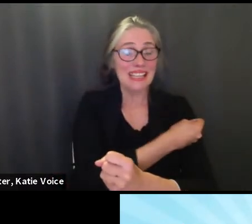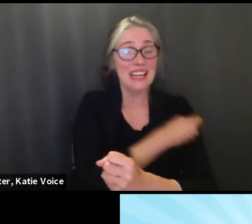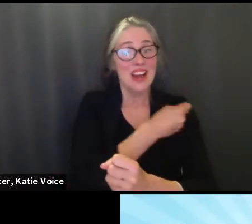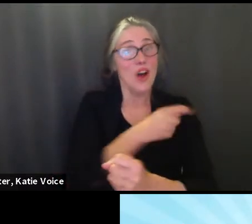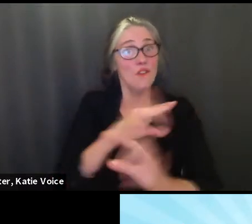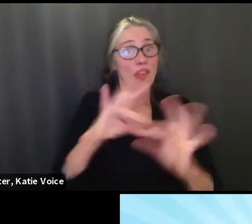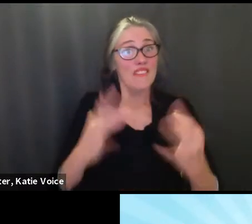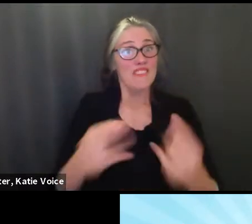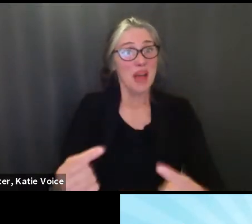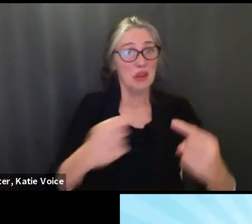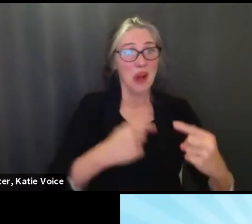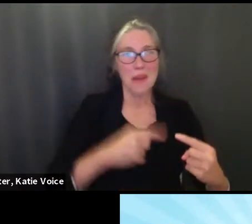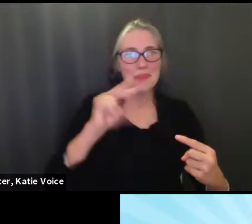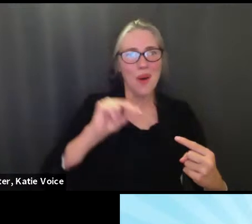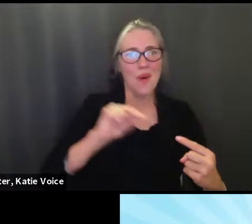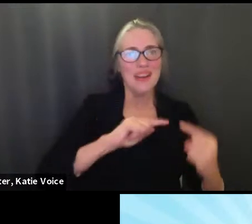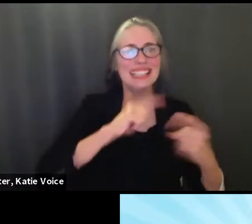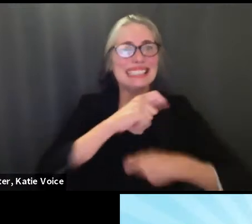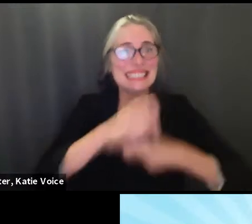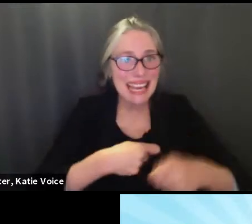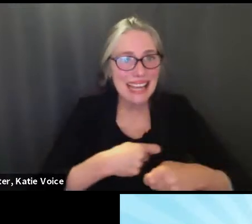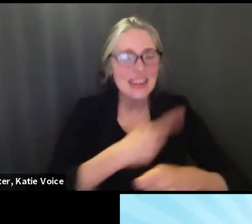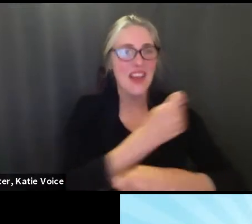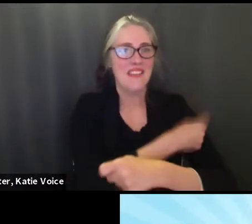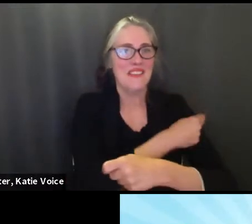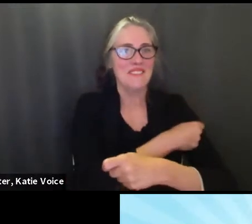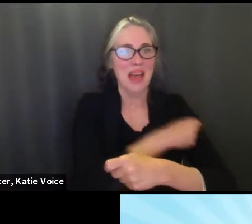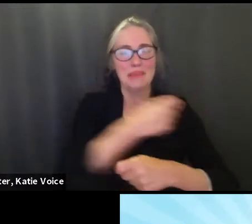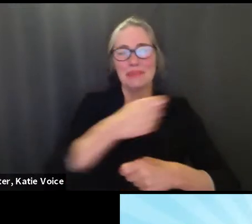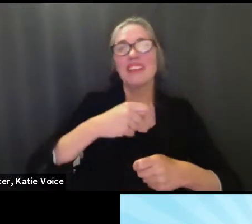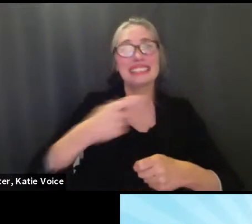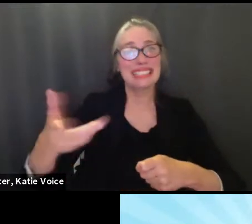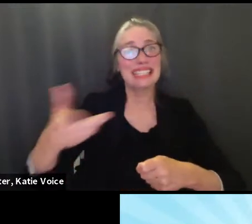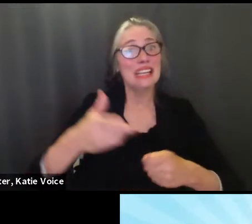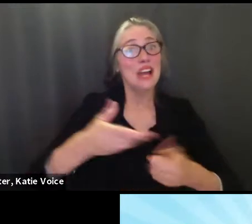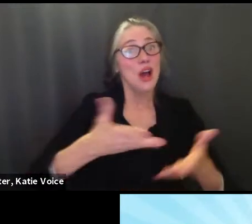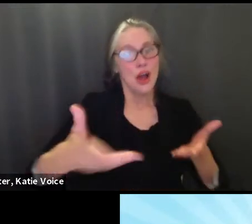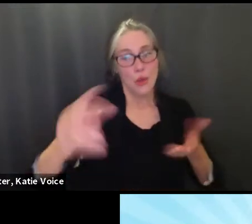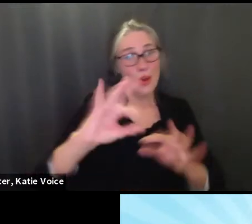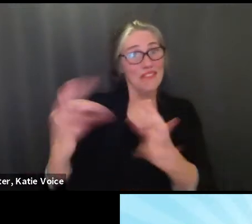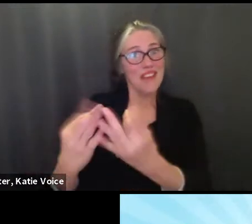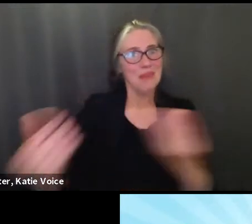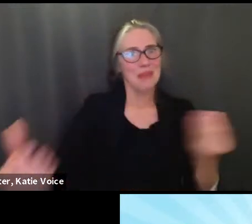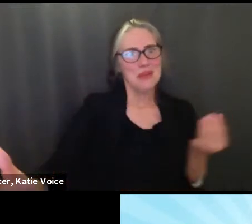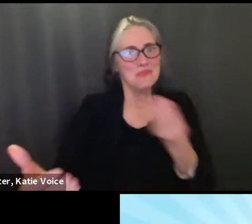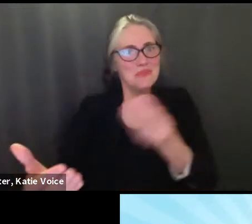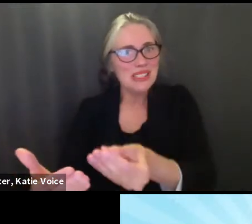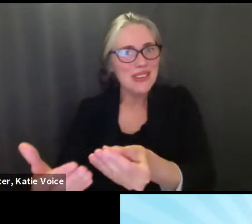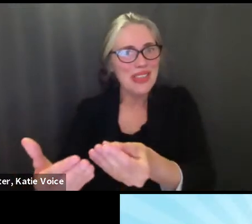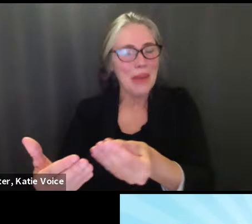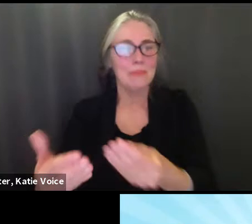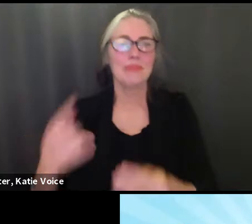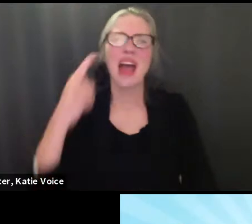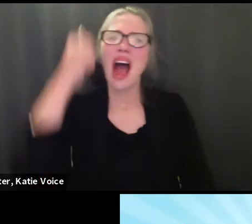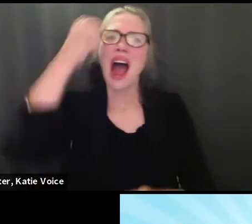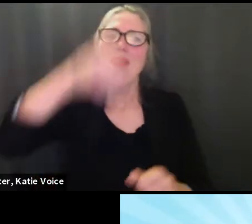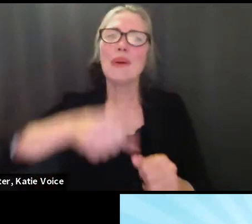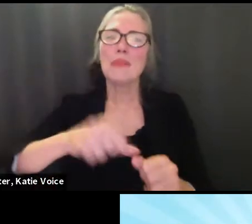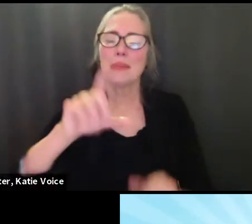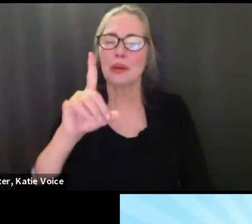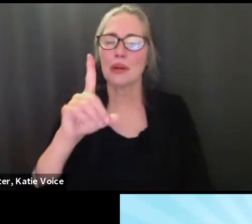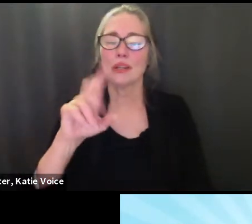when I looked into this, Dr. Salk, in 1954, when he had his first polio